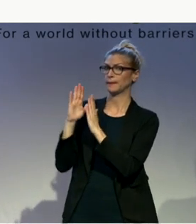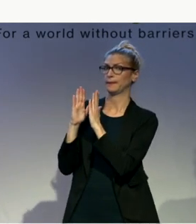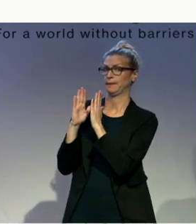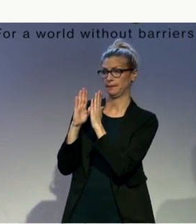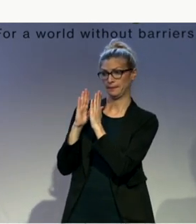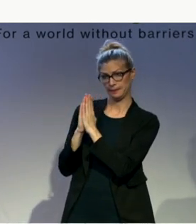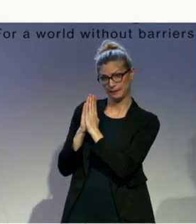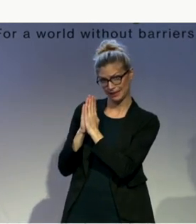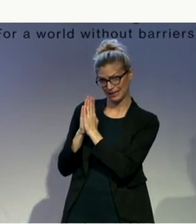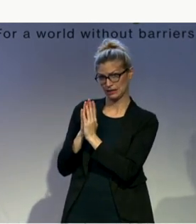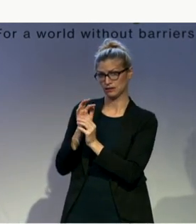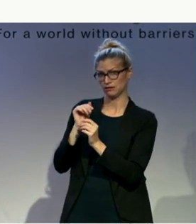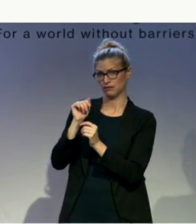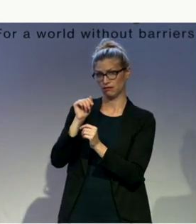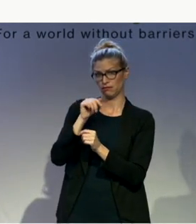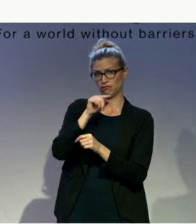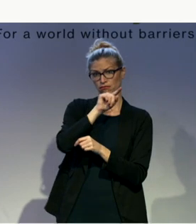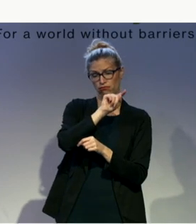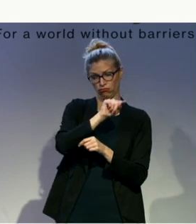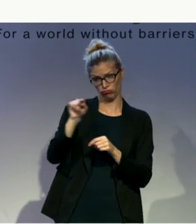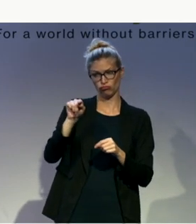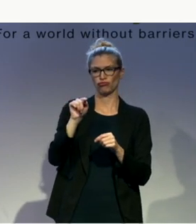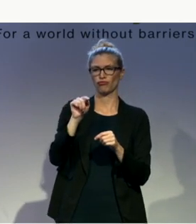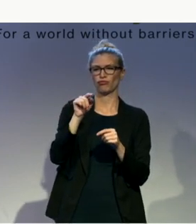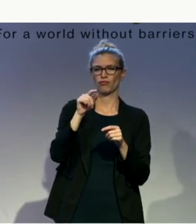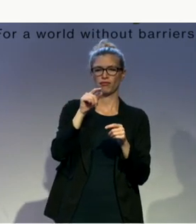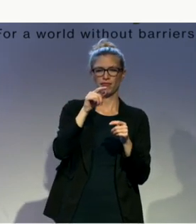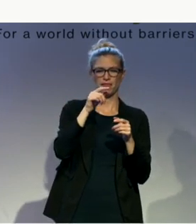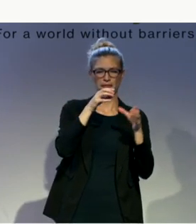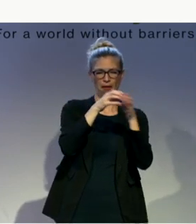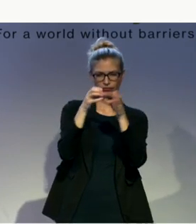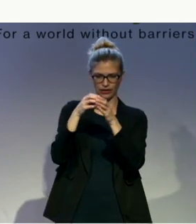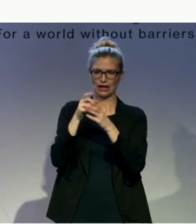be informed about the project and be able to put input into it